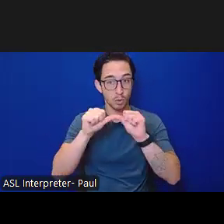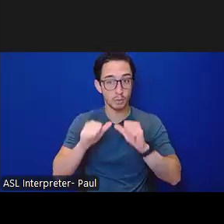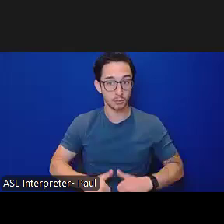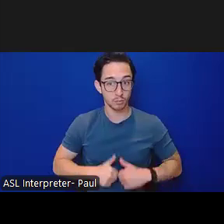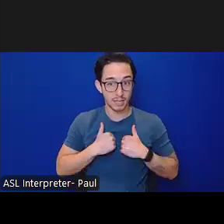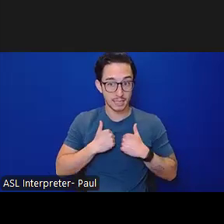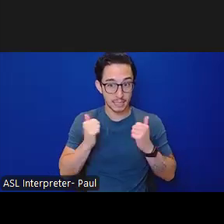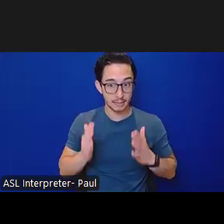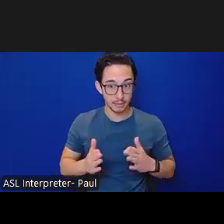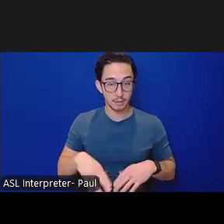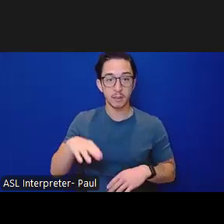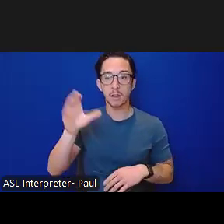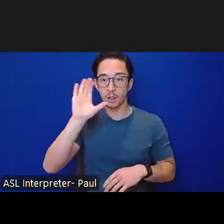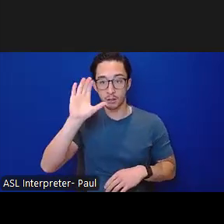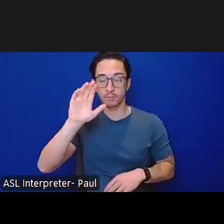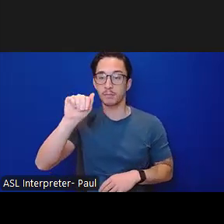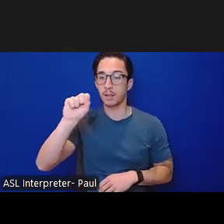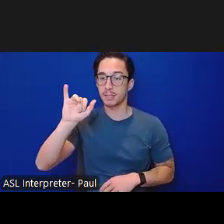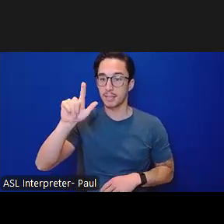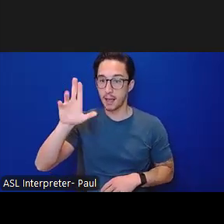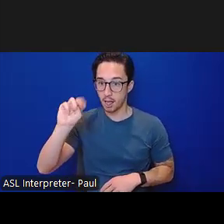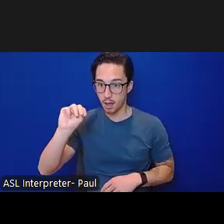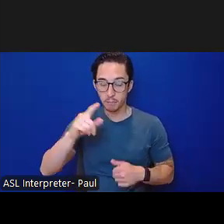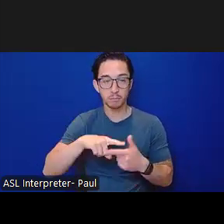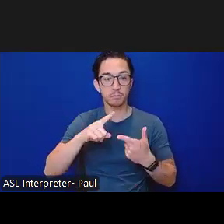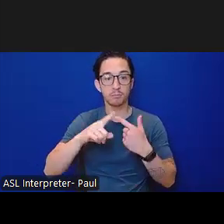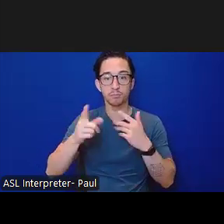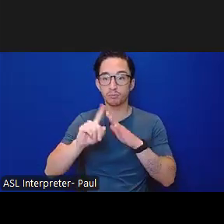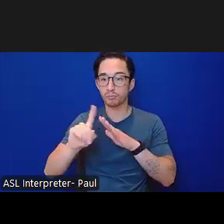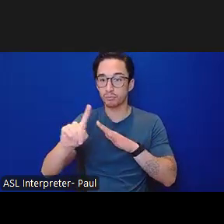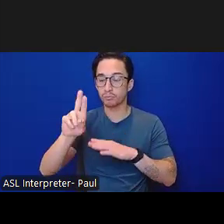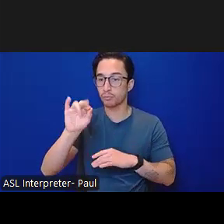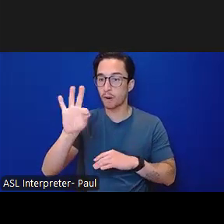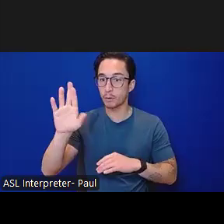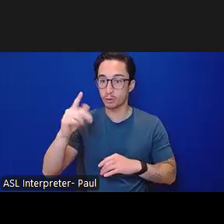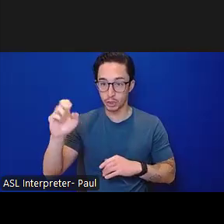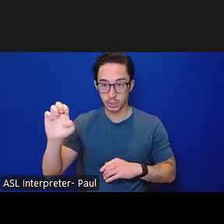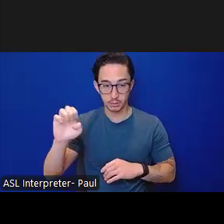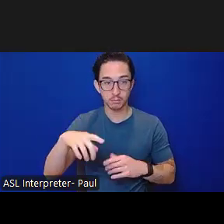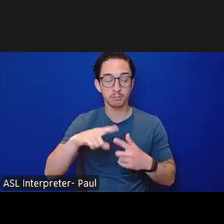residence, asylum seeker, refugee, undocumented.